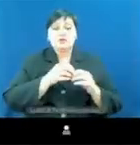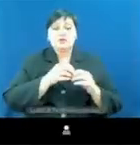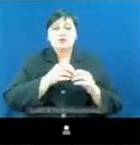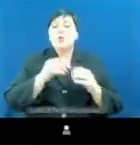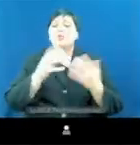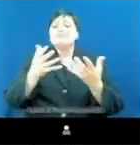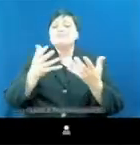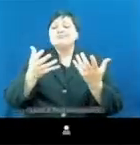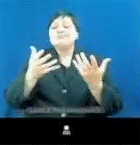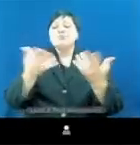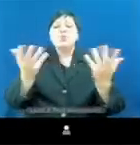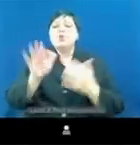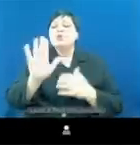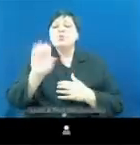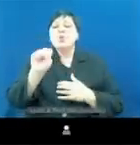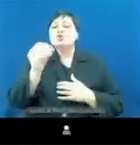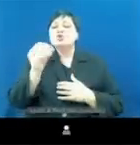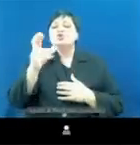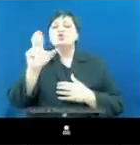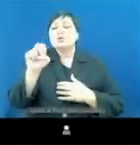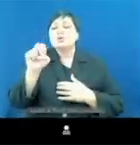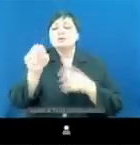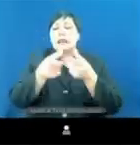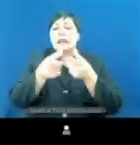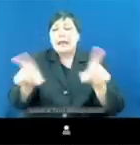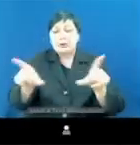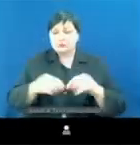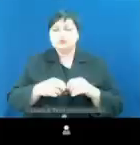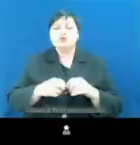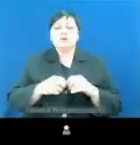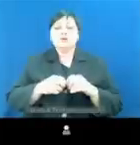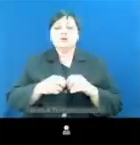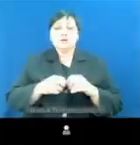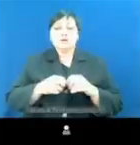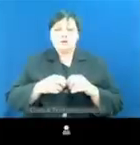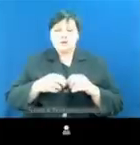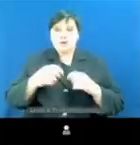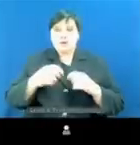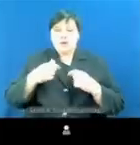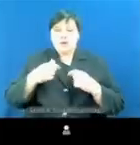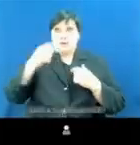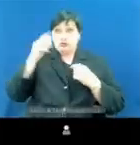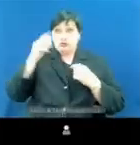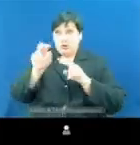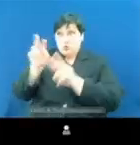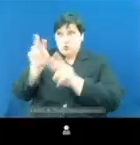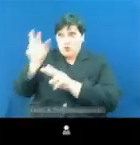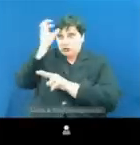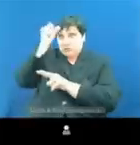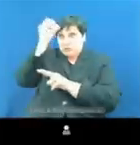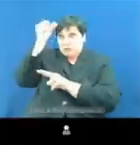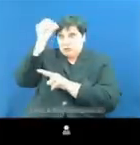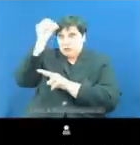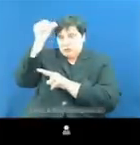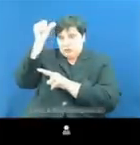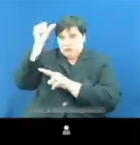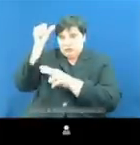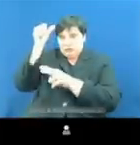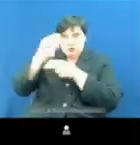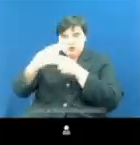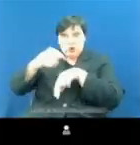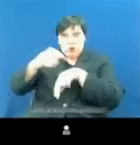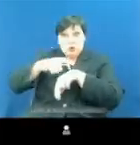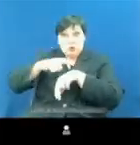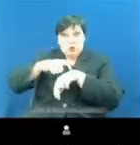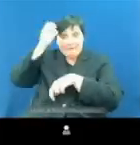that during which time you are storing it in your short-term memory, and you're also